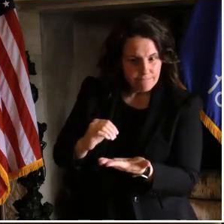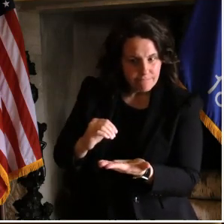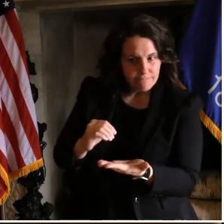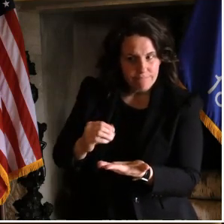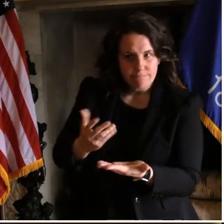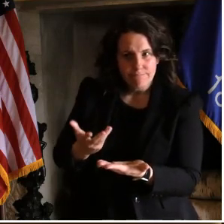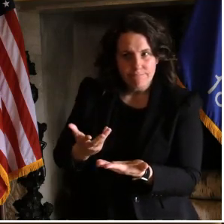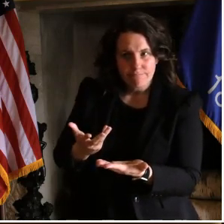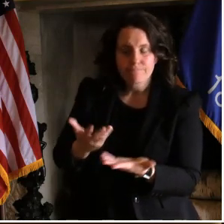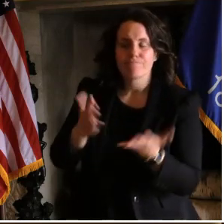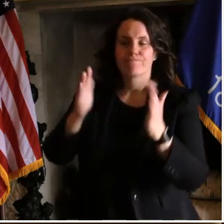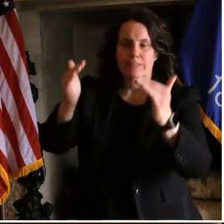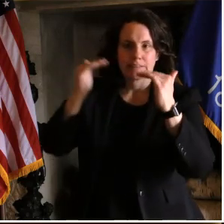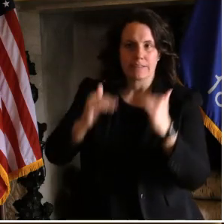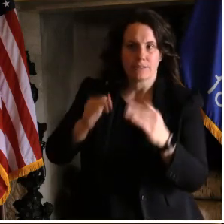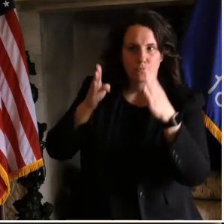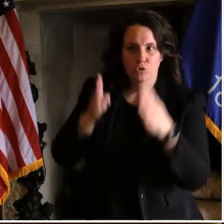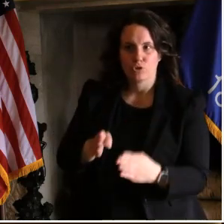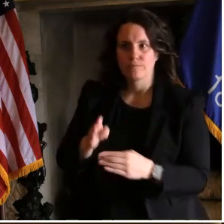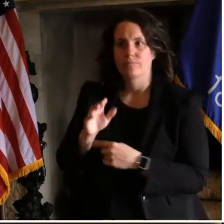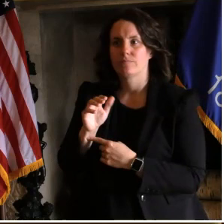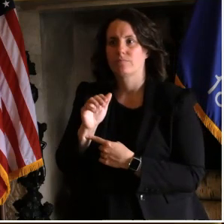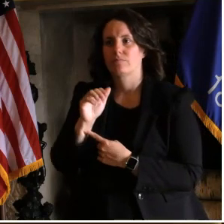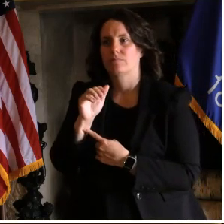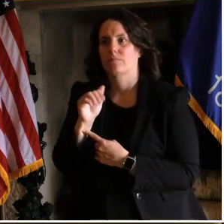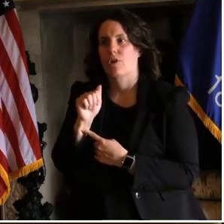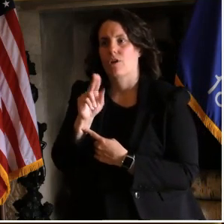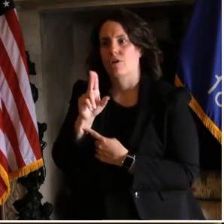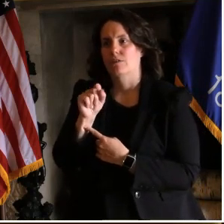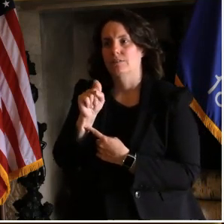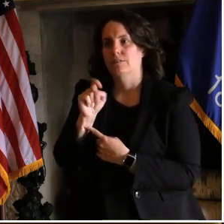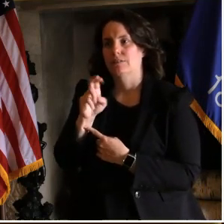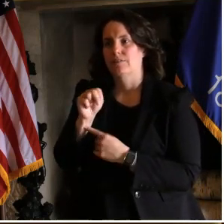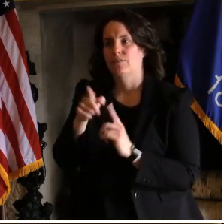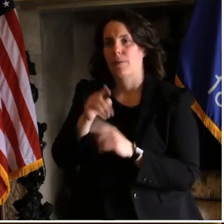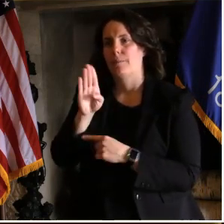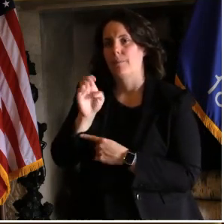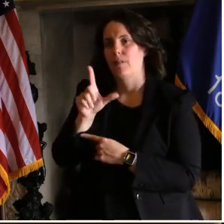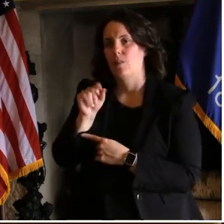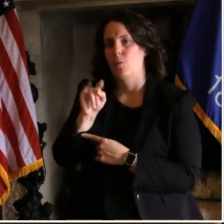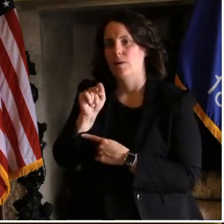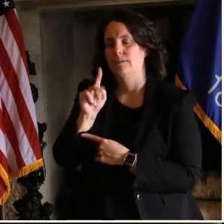Okay, moving on then to Austin Montgomery from the Beloit Daily News. Austin.